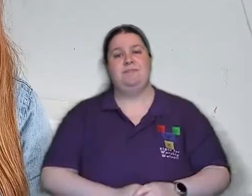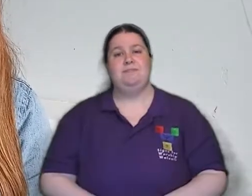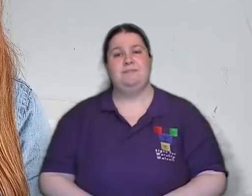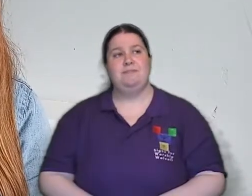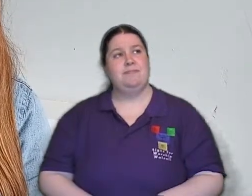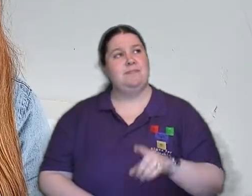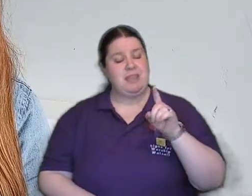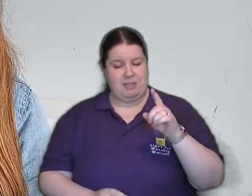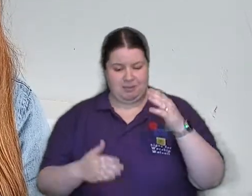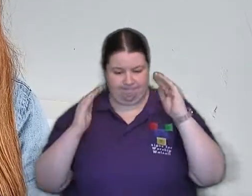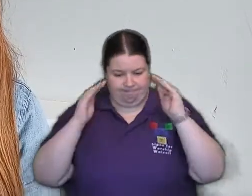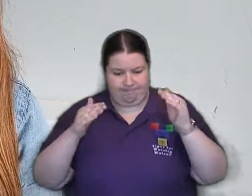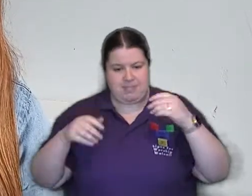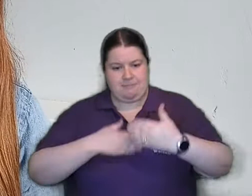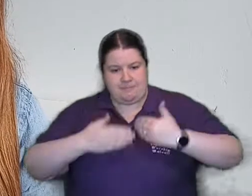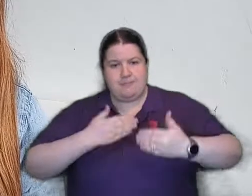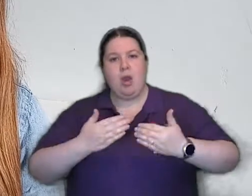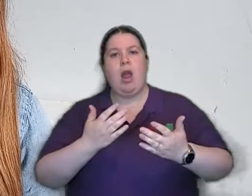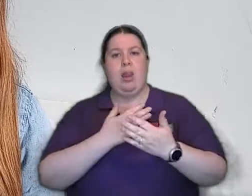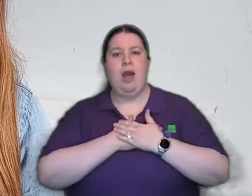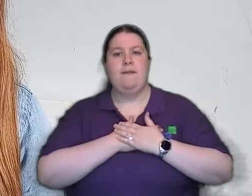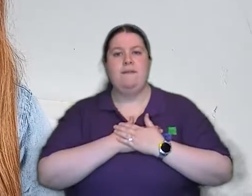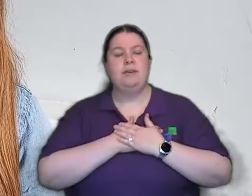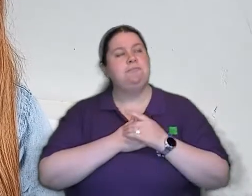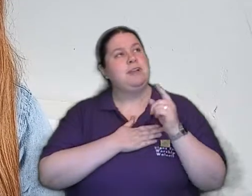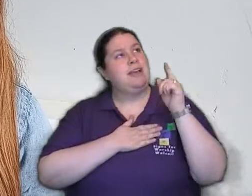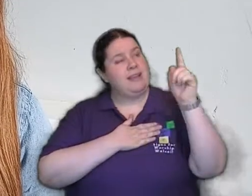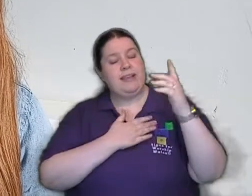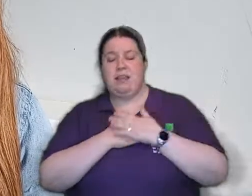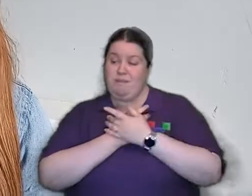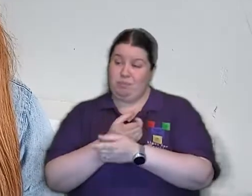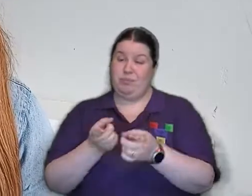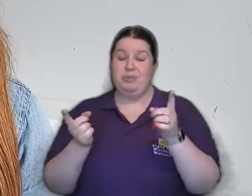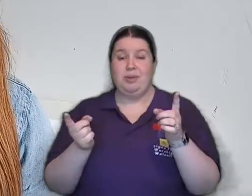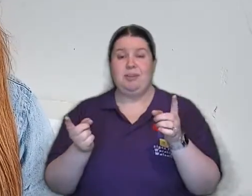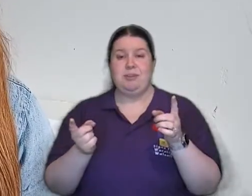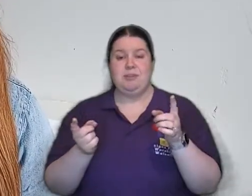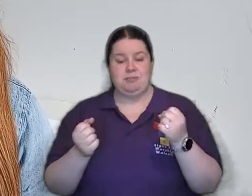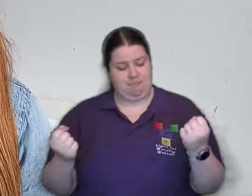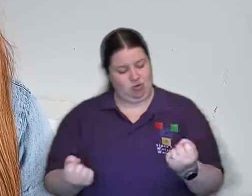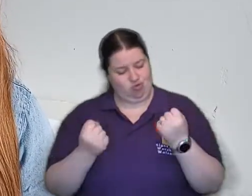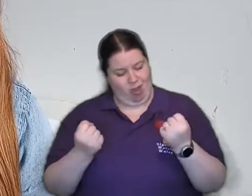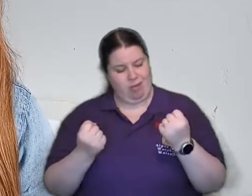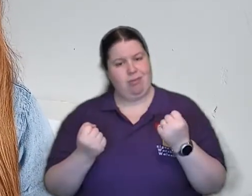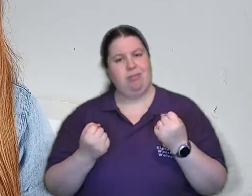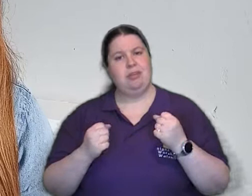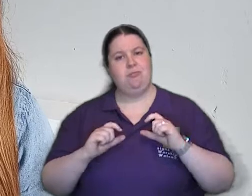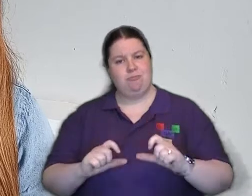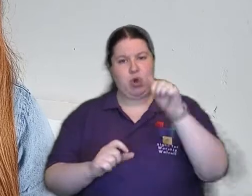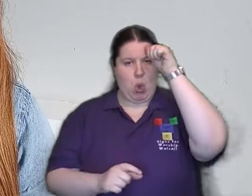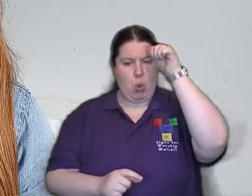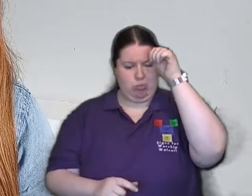reunited with us. His motivation was love, and his love for us gave him